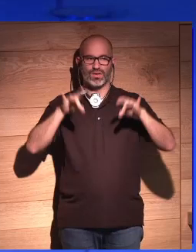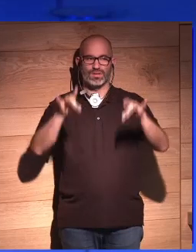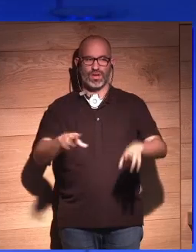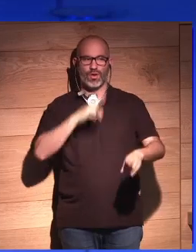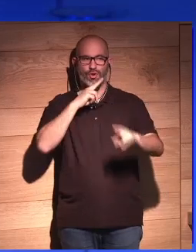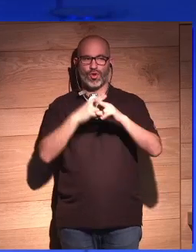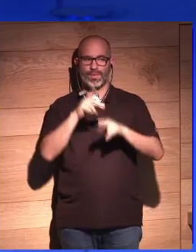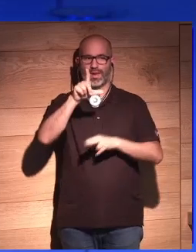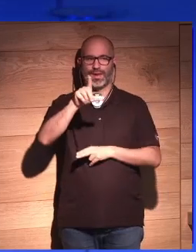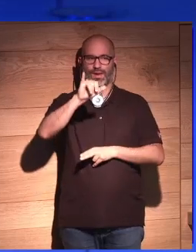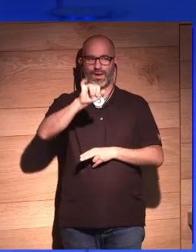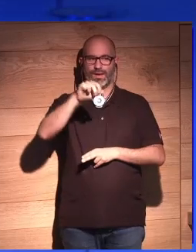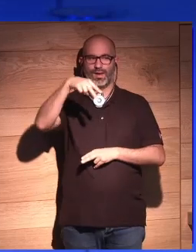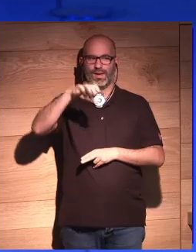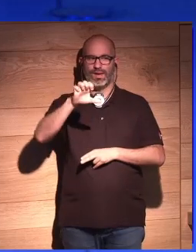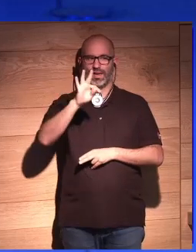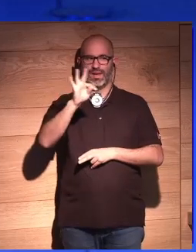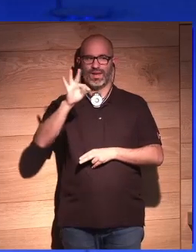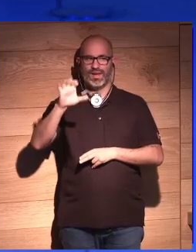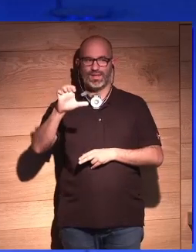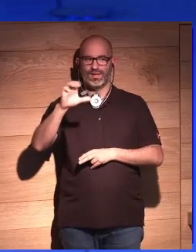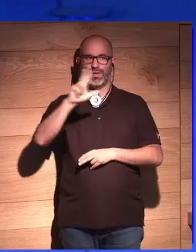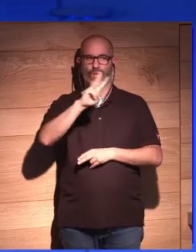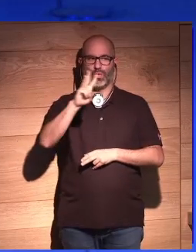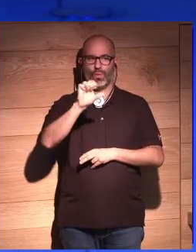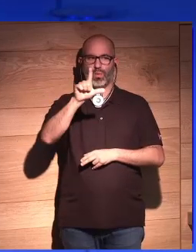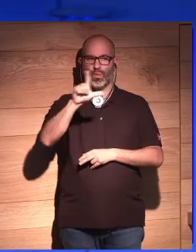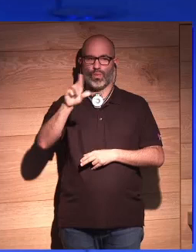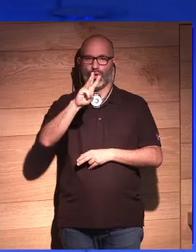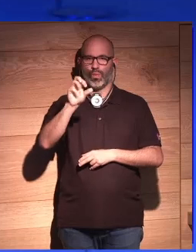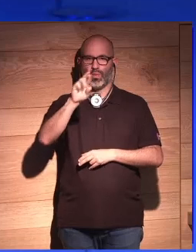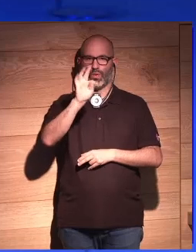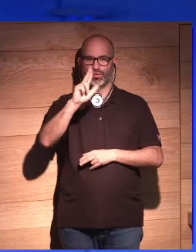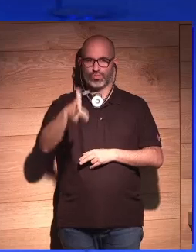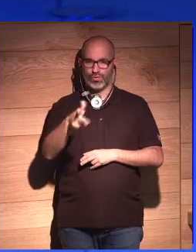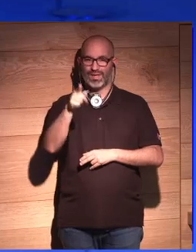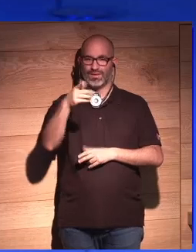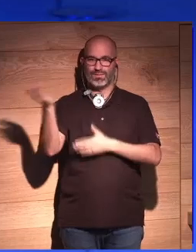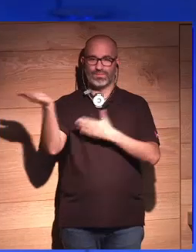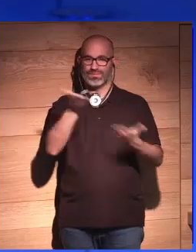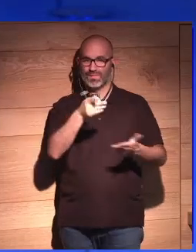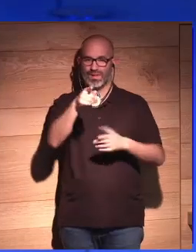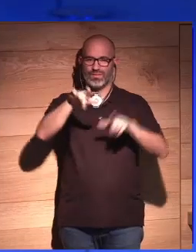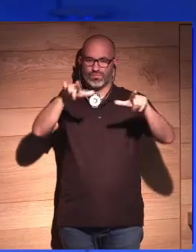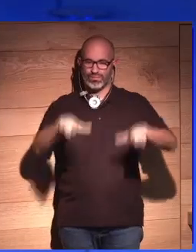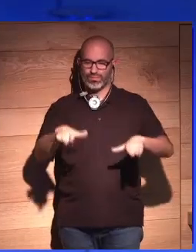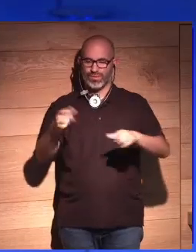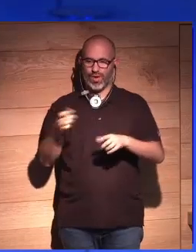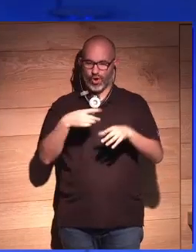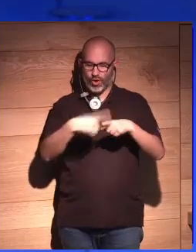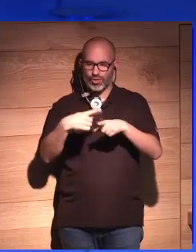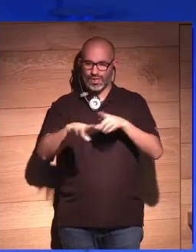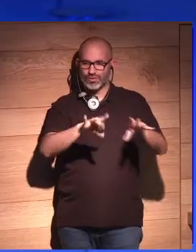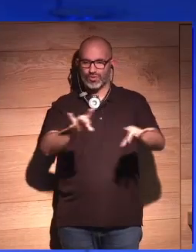to the storytelling process. Haptic meaning things that you touch. You have to touch to be able to move the story along. And this